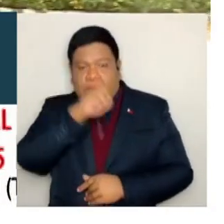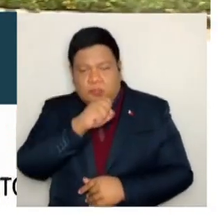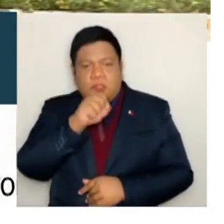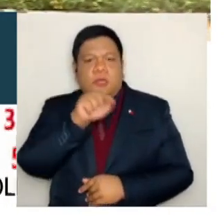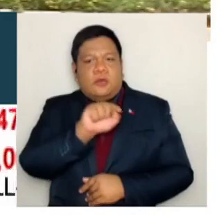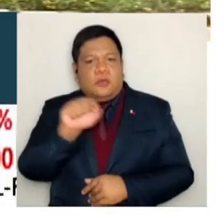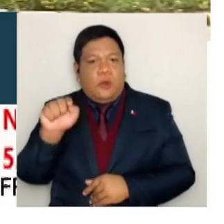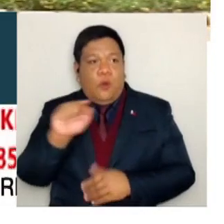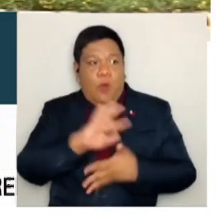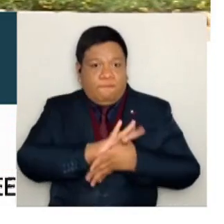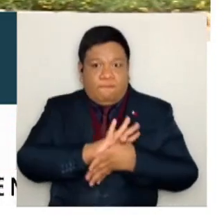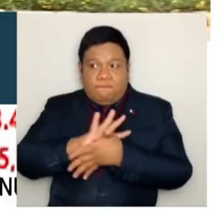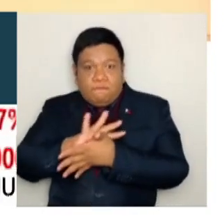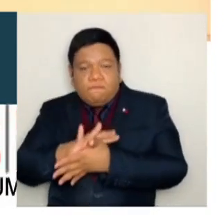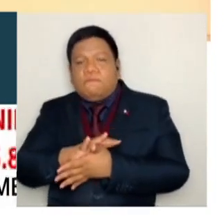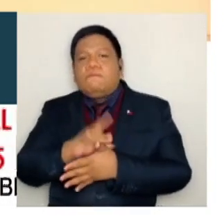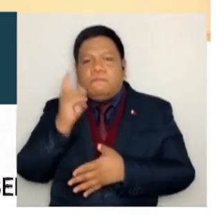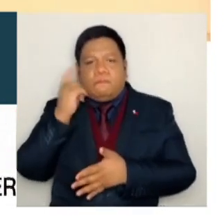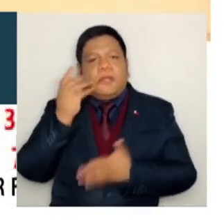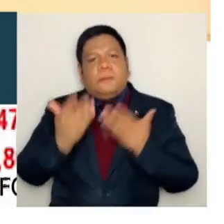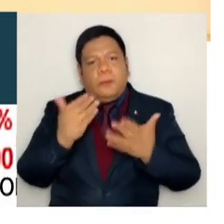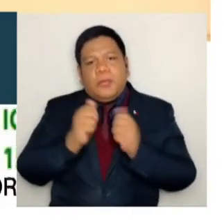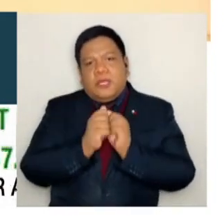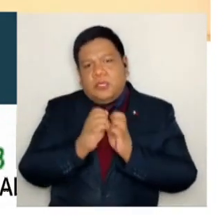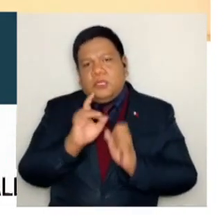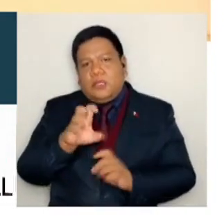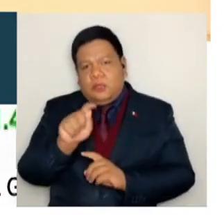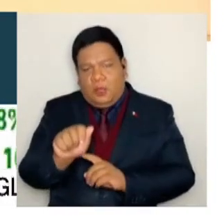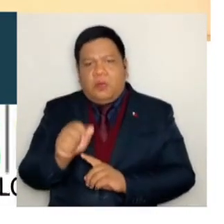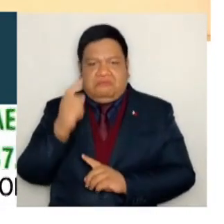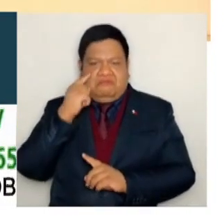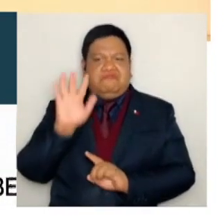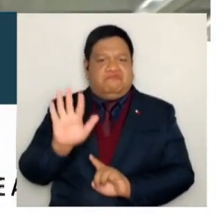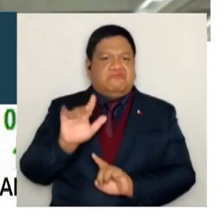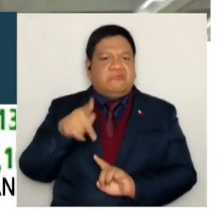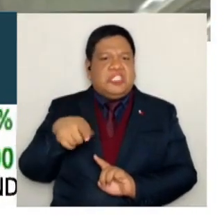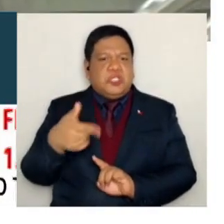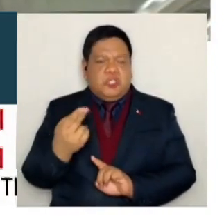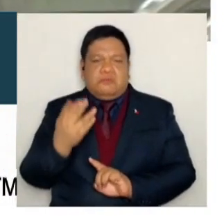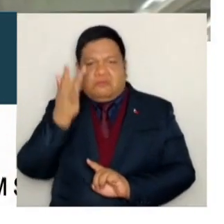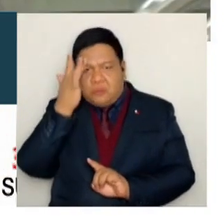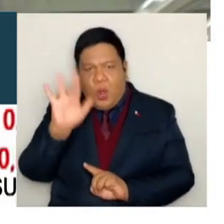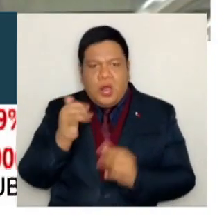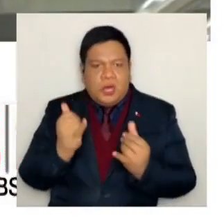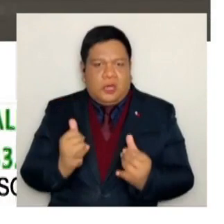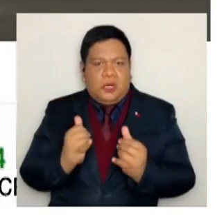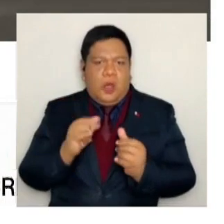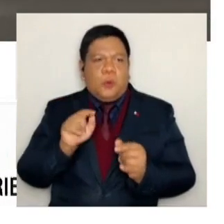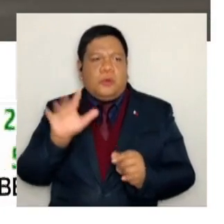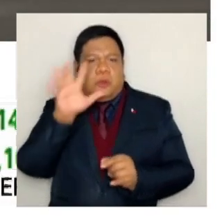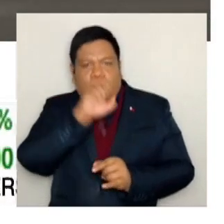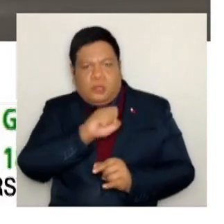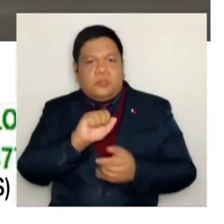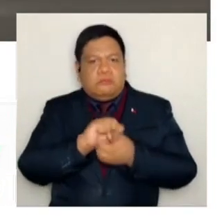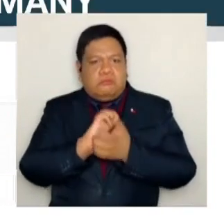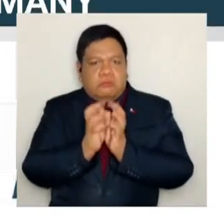Delta. And I think that is an incredibly smart assumption to take at this point.